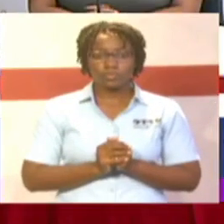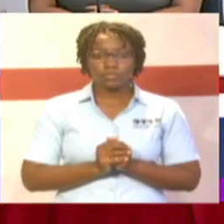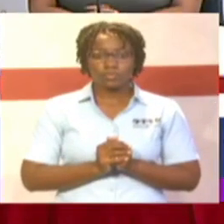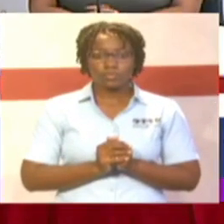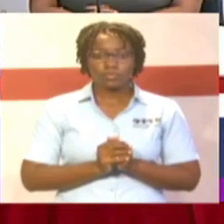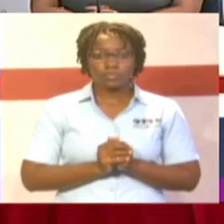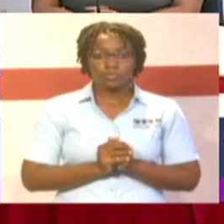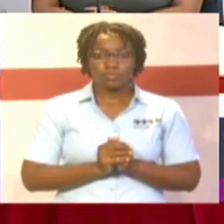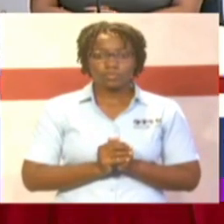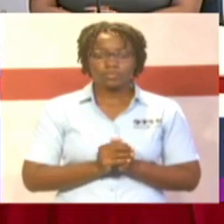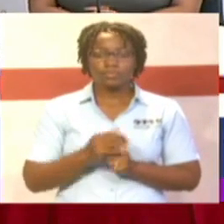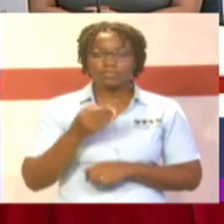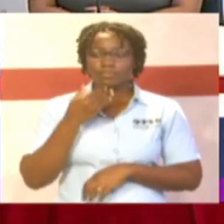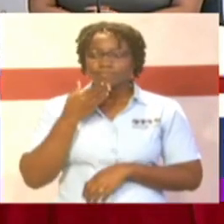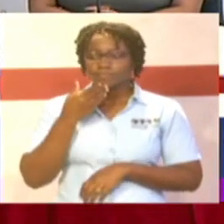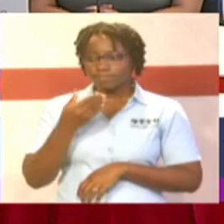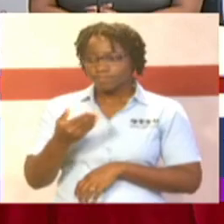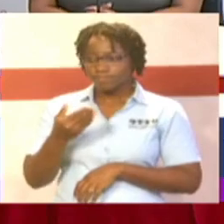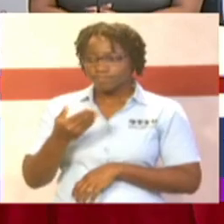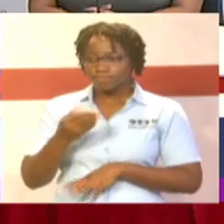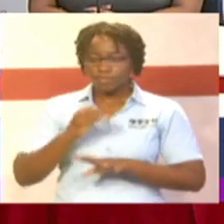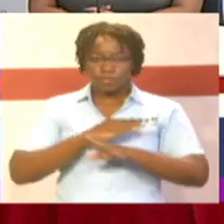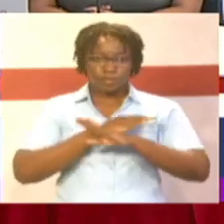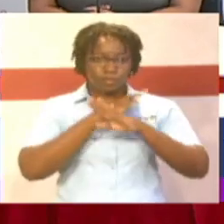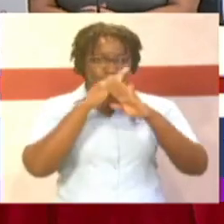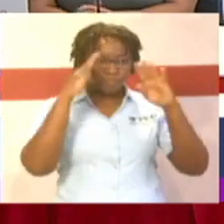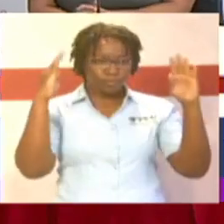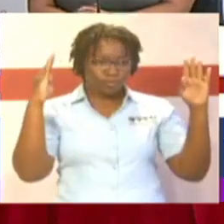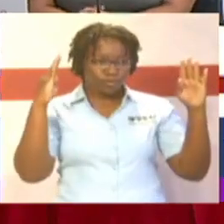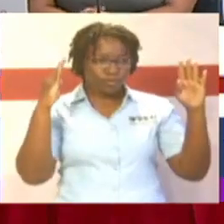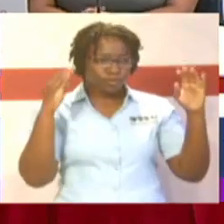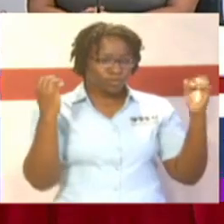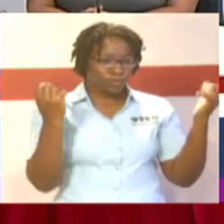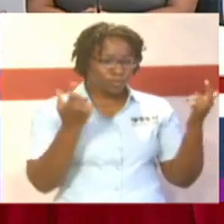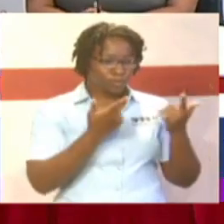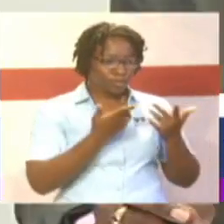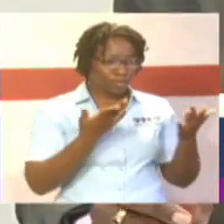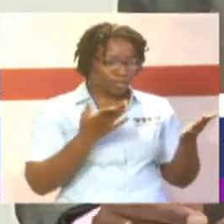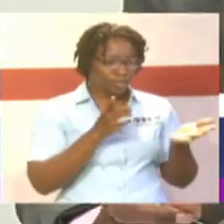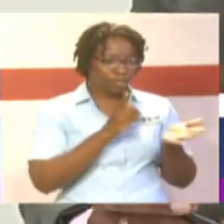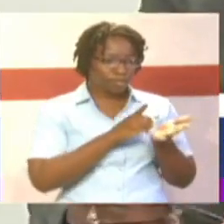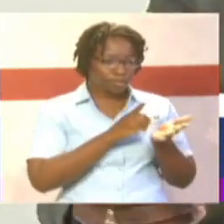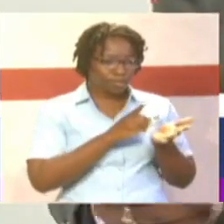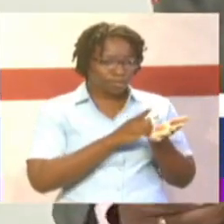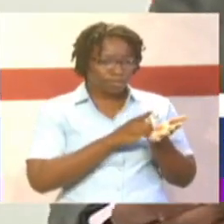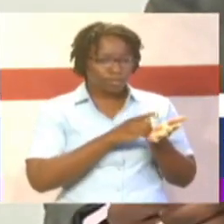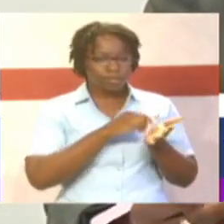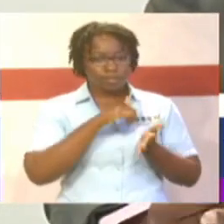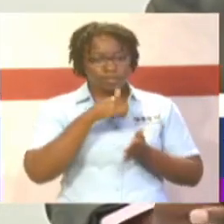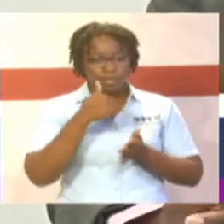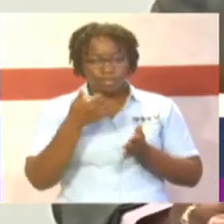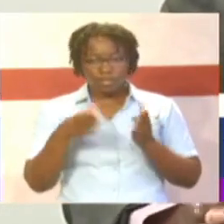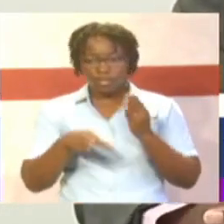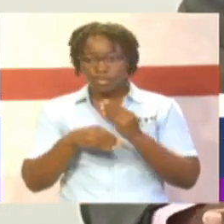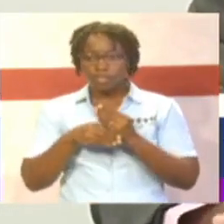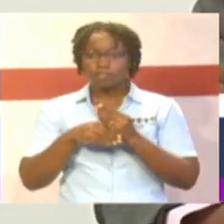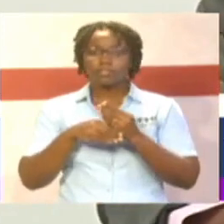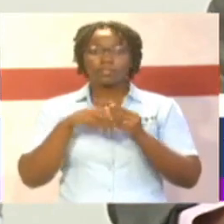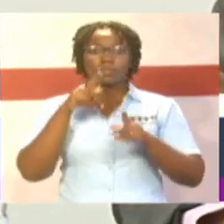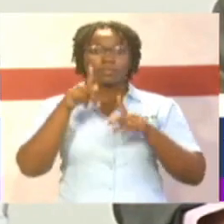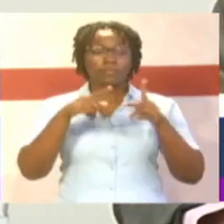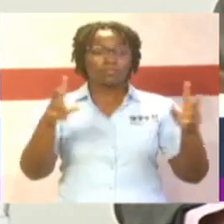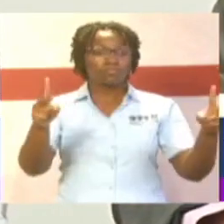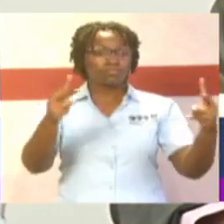Hines. Thank you, Mr. Alexander. Good morning to my colleagues, Dr. Asante LeBlanc and Nurse Bethel. Good morning to members of the